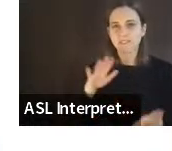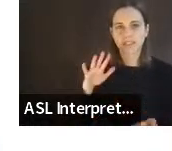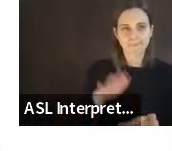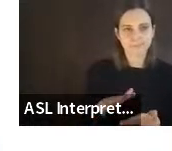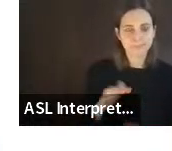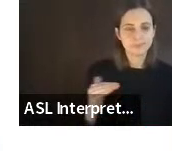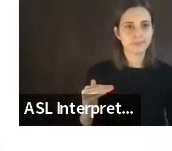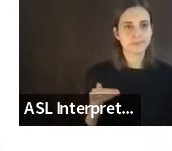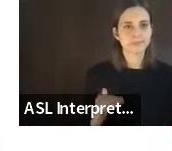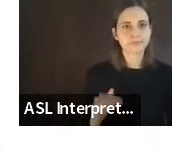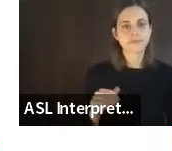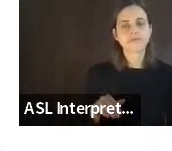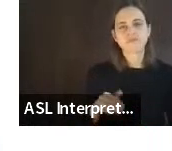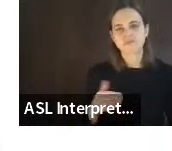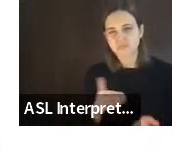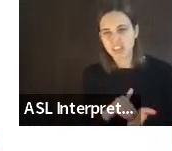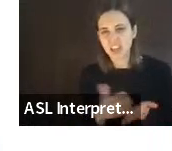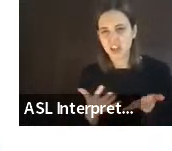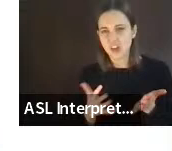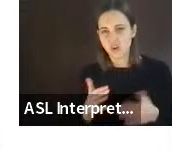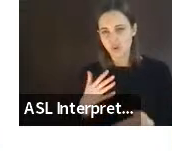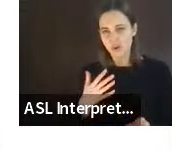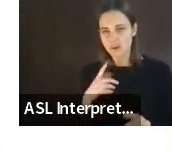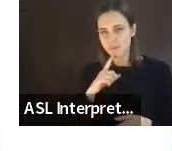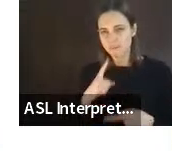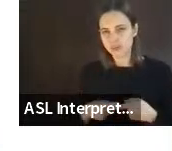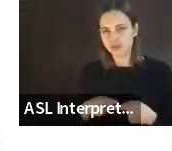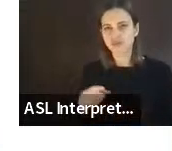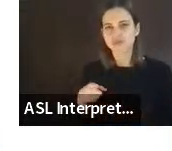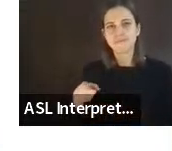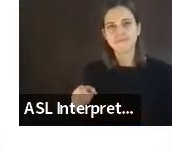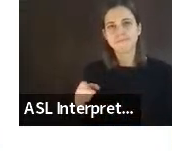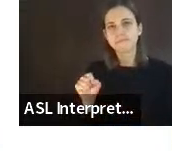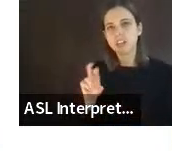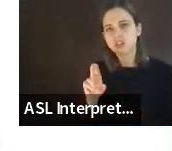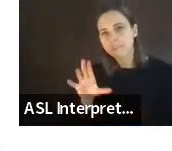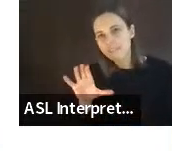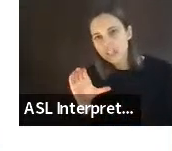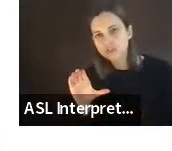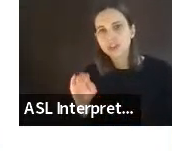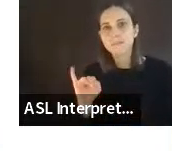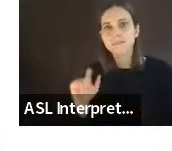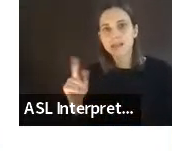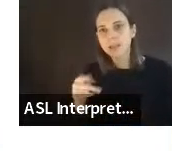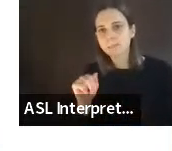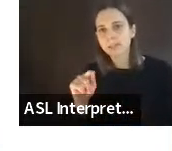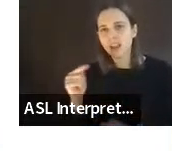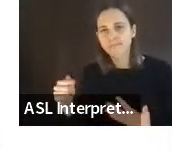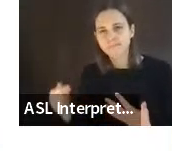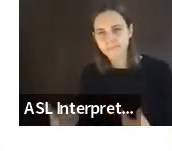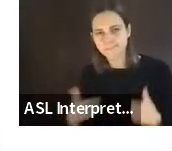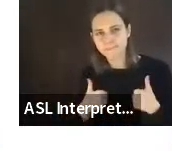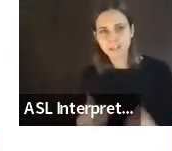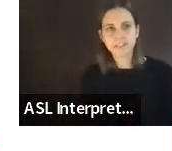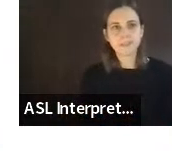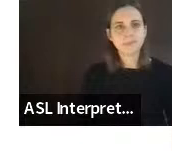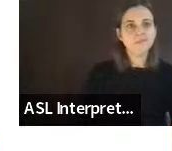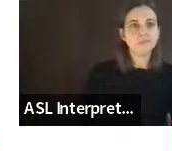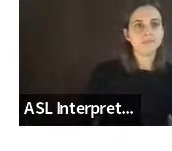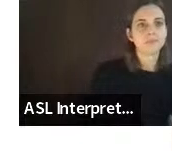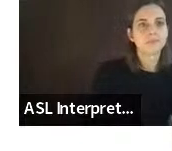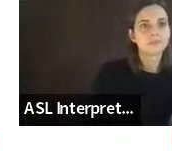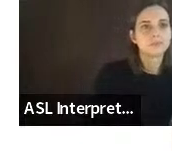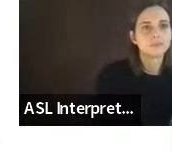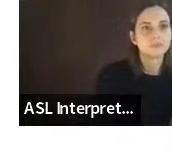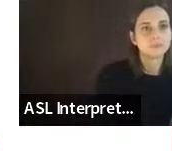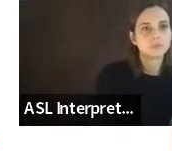south of the river. You got Marine Drive, Interstate Victory. You got conflicts between through regional and local traffic. As I mentioned and showed you kind of the arrows,